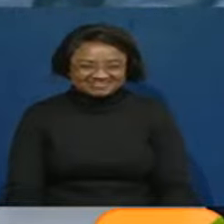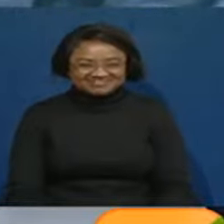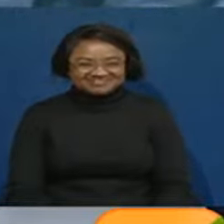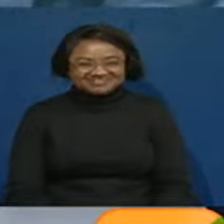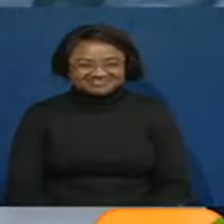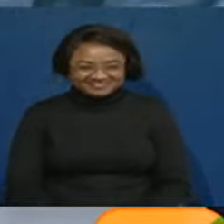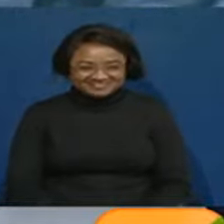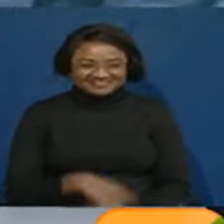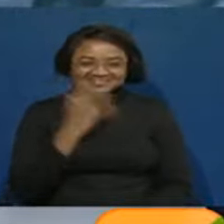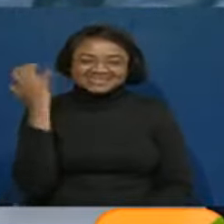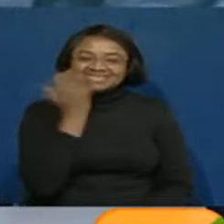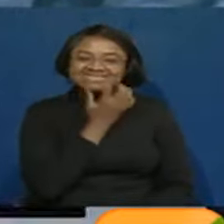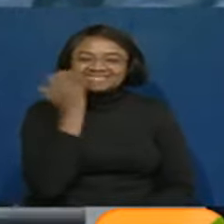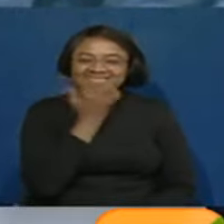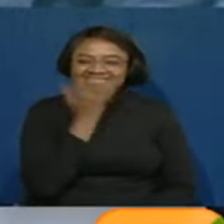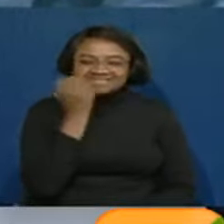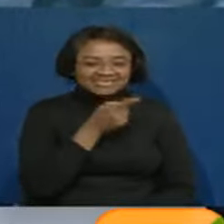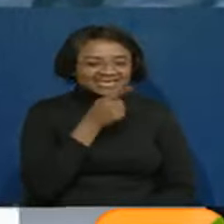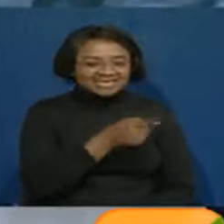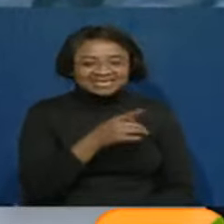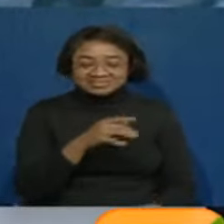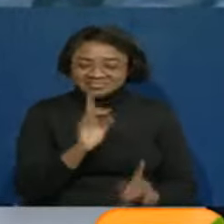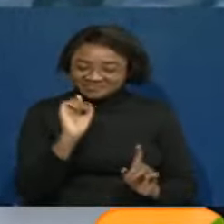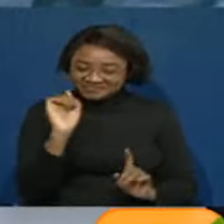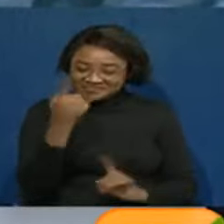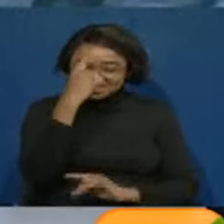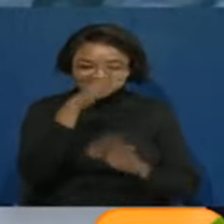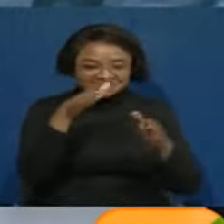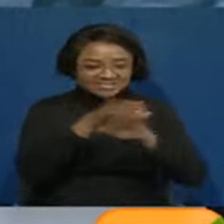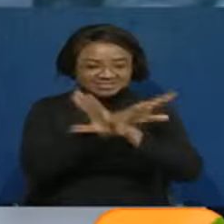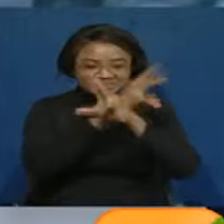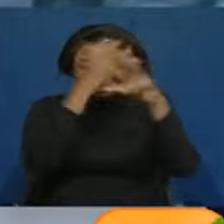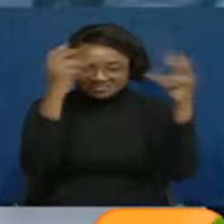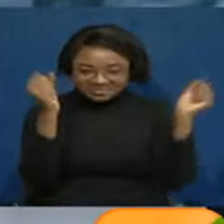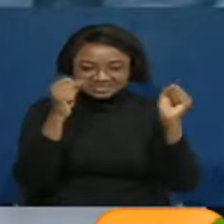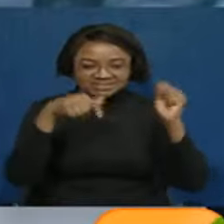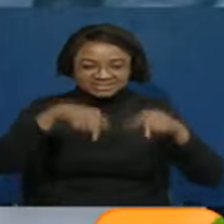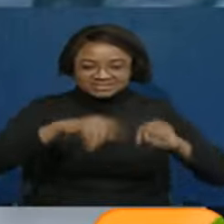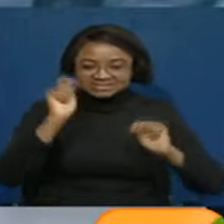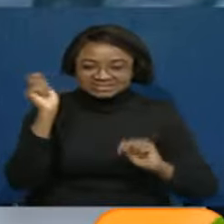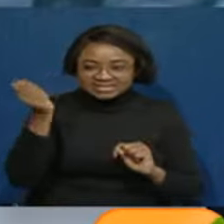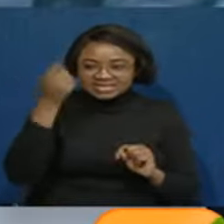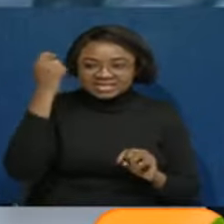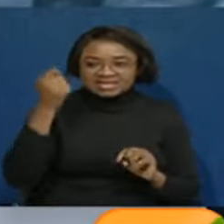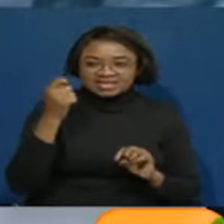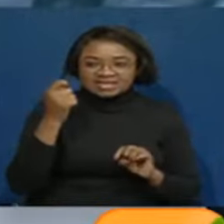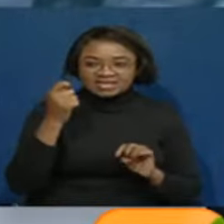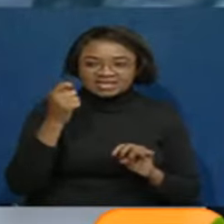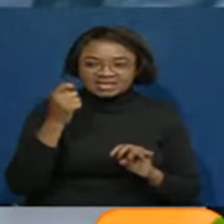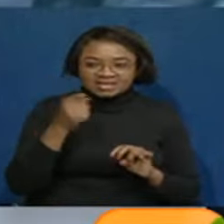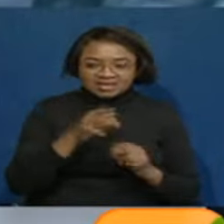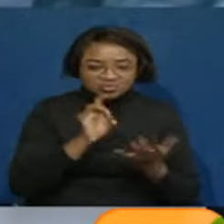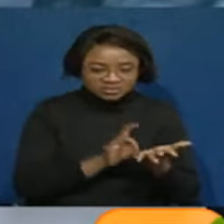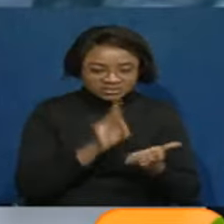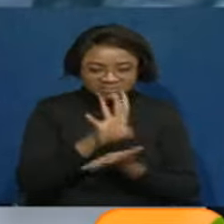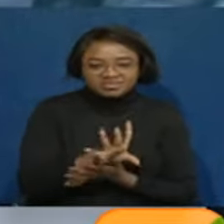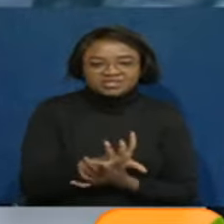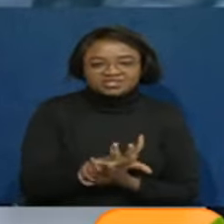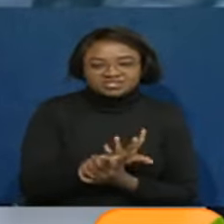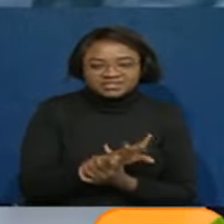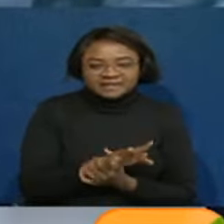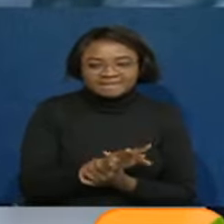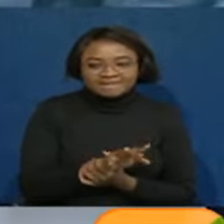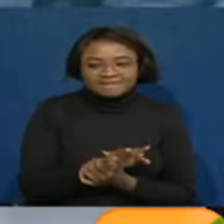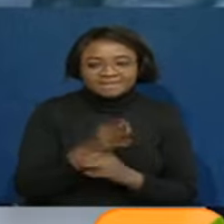Rigathi Gachagua has made history as the first Deputy President of the Republic of Kenya to be impeached. The